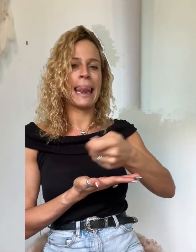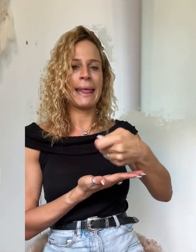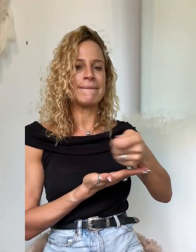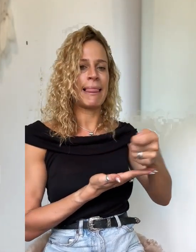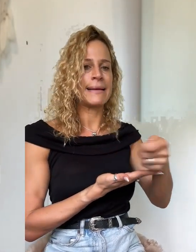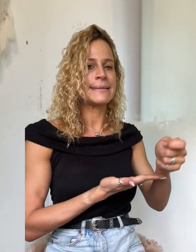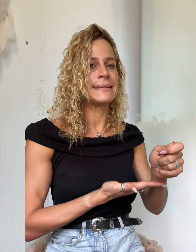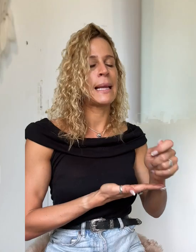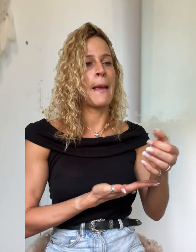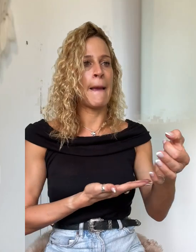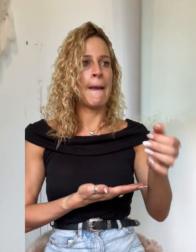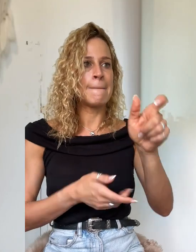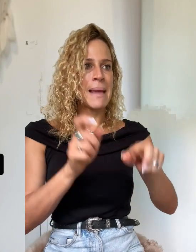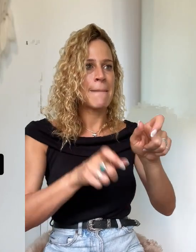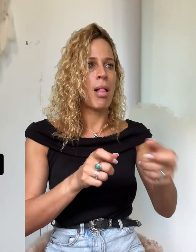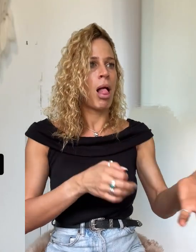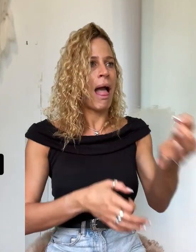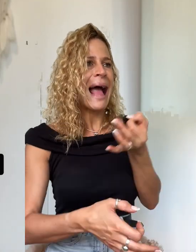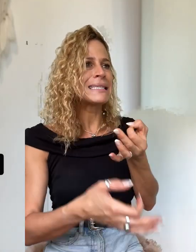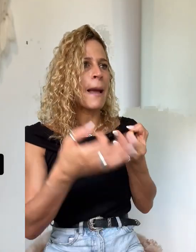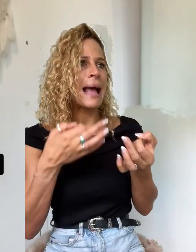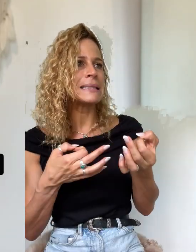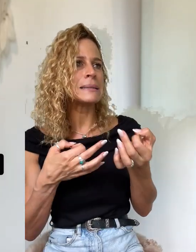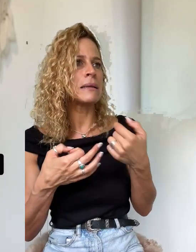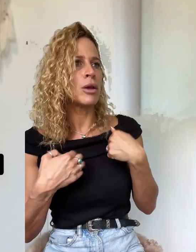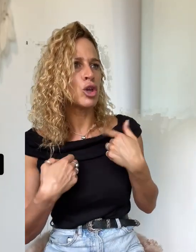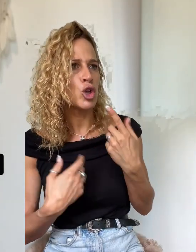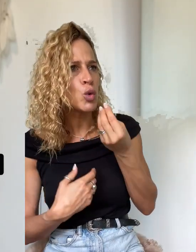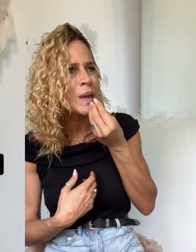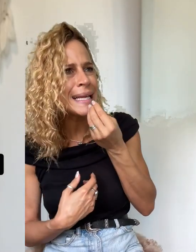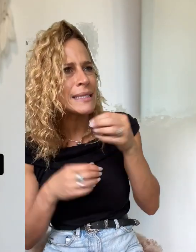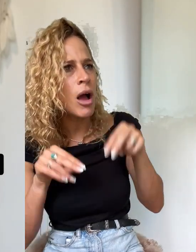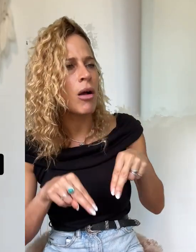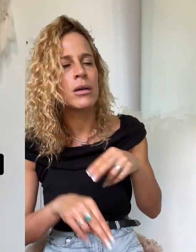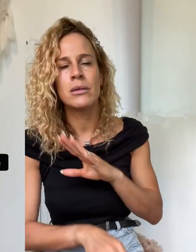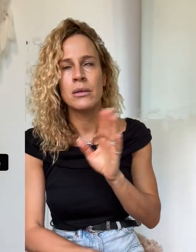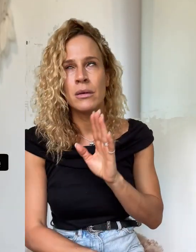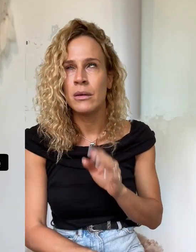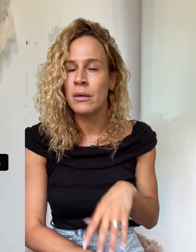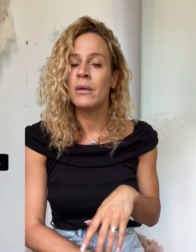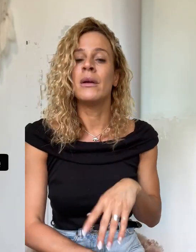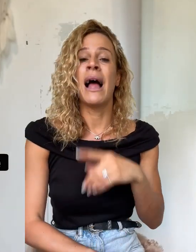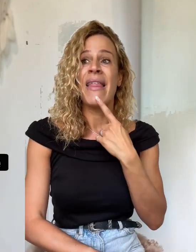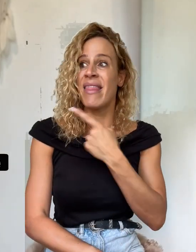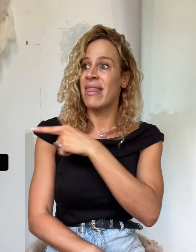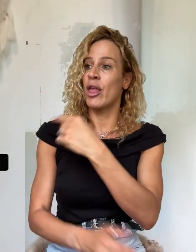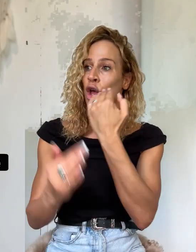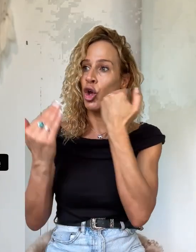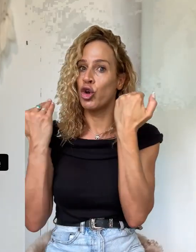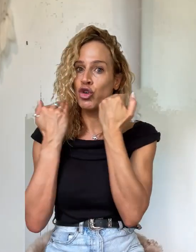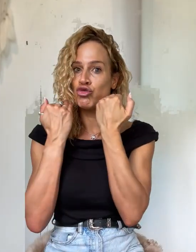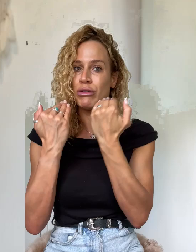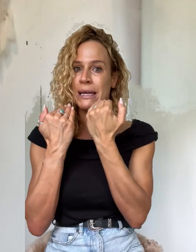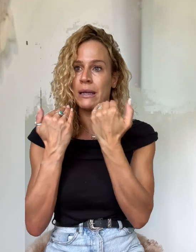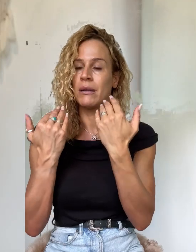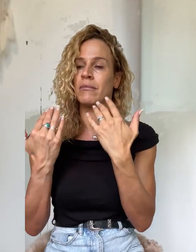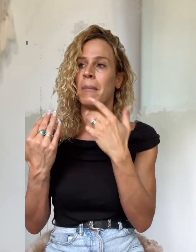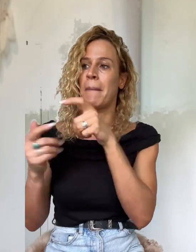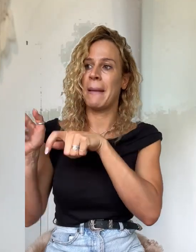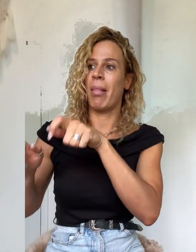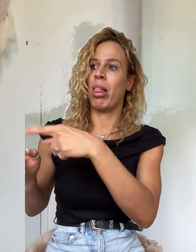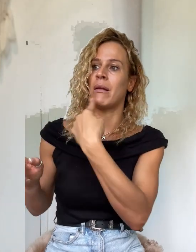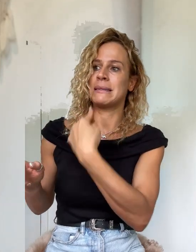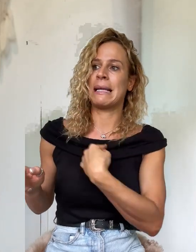And these Korean people literally gave me a spot to stand in and said, stand here and don't move. Now, part of